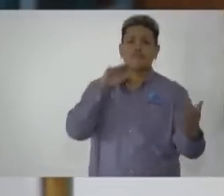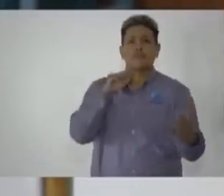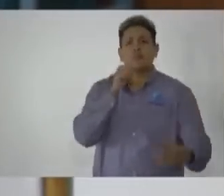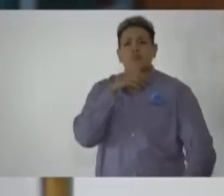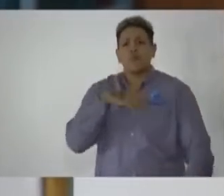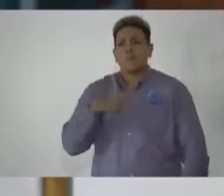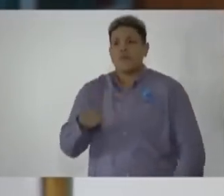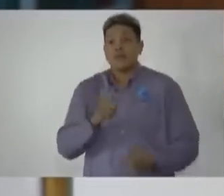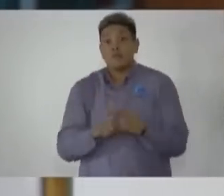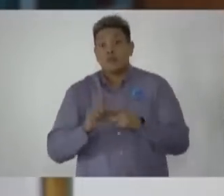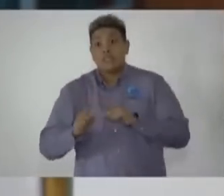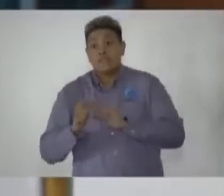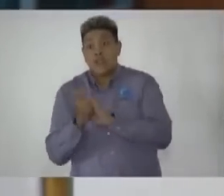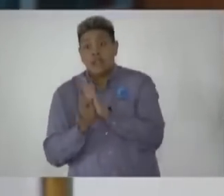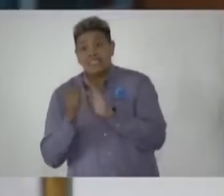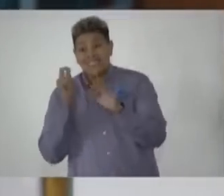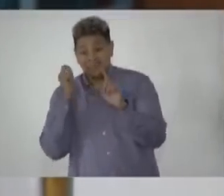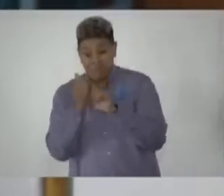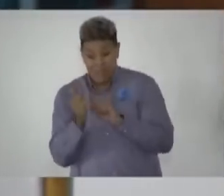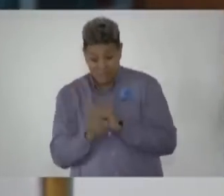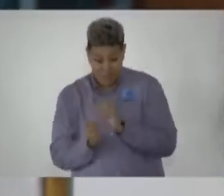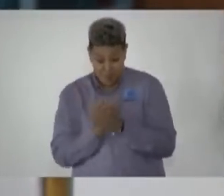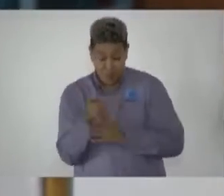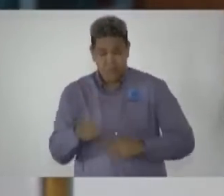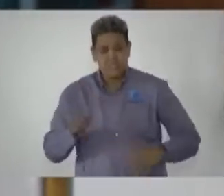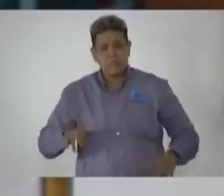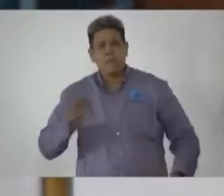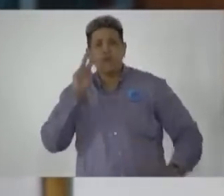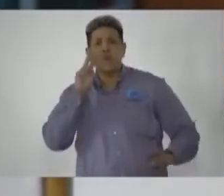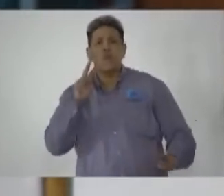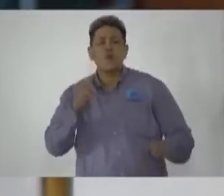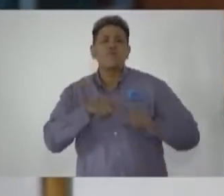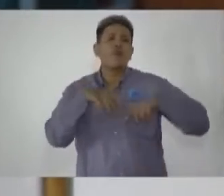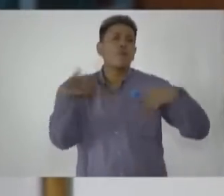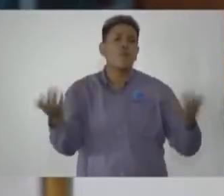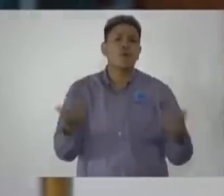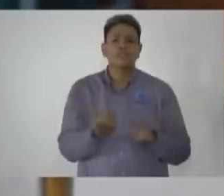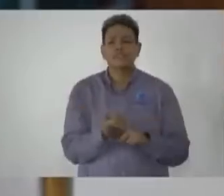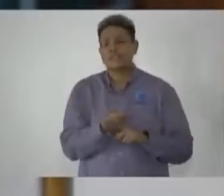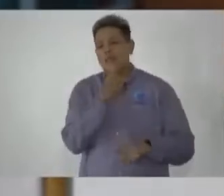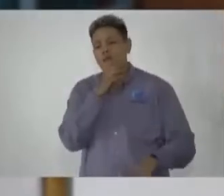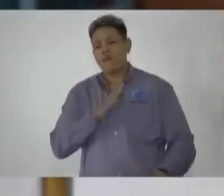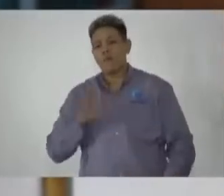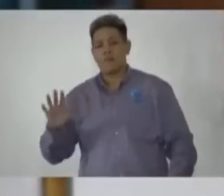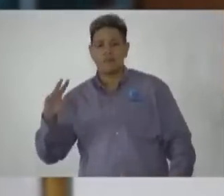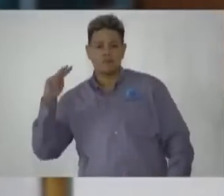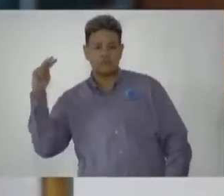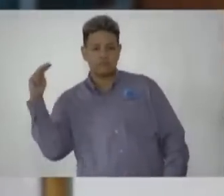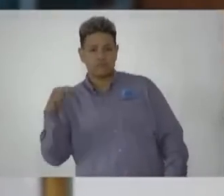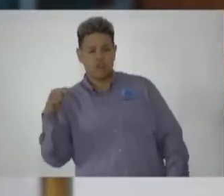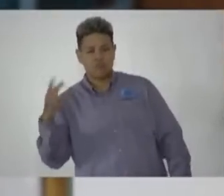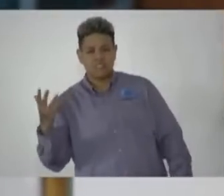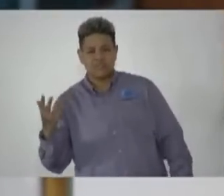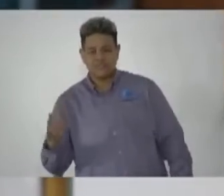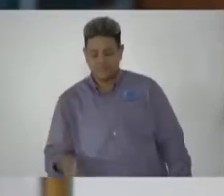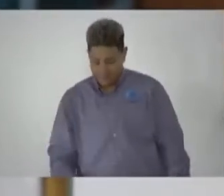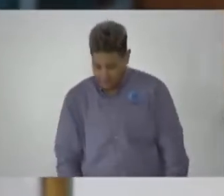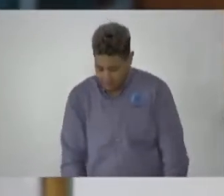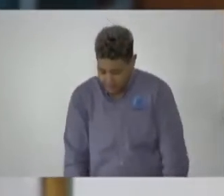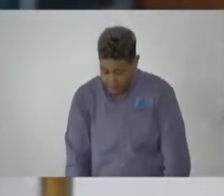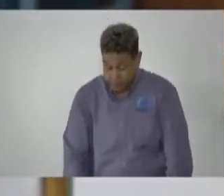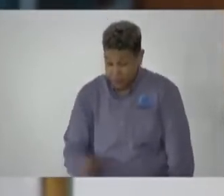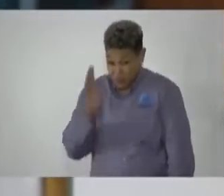policy initiatives that pass through this parliament, looking from a woman's gender lens, which